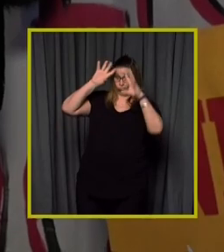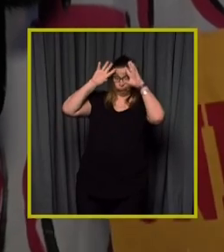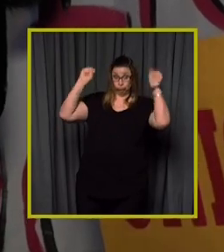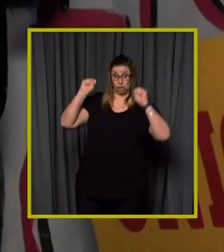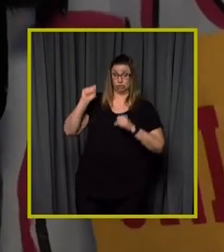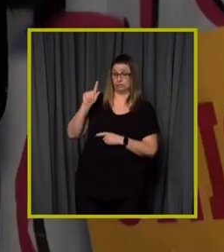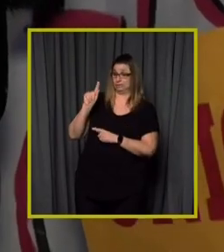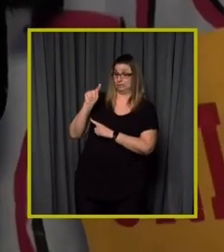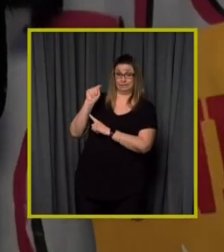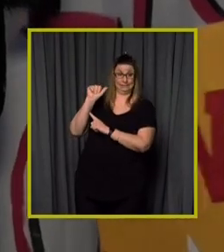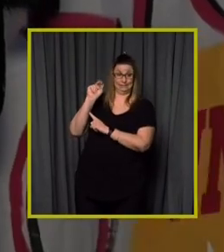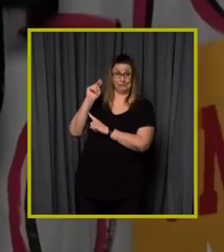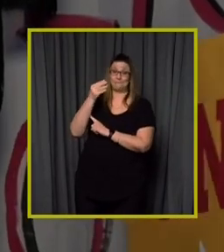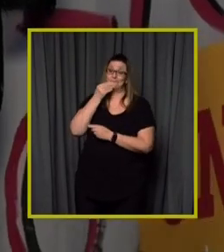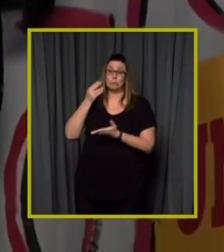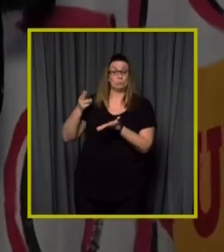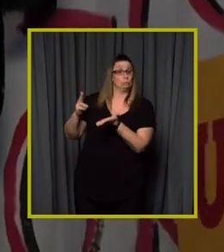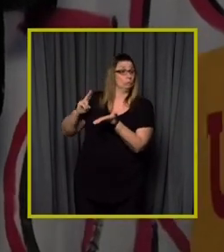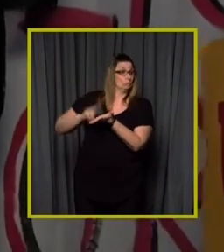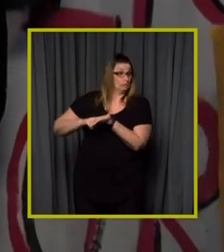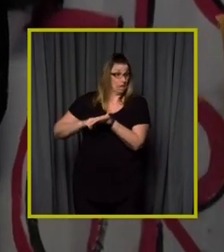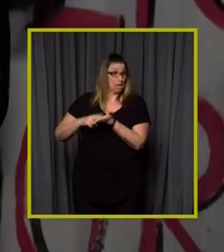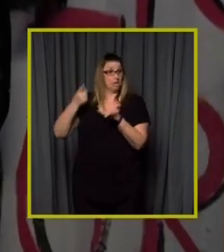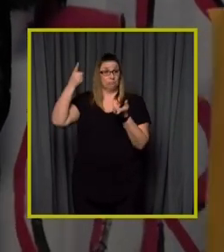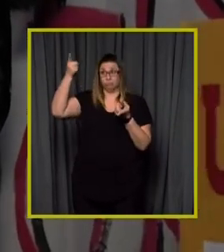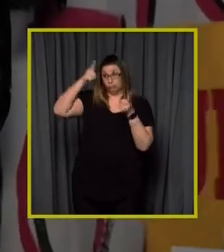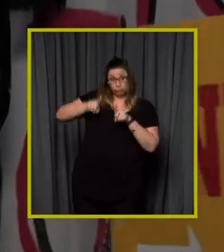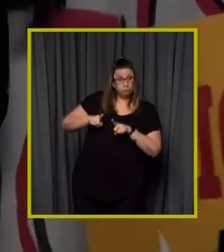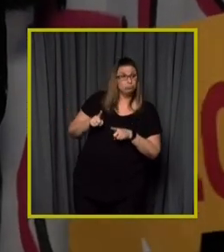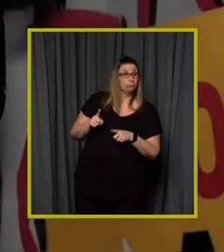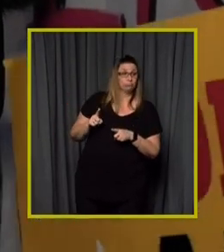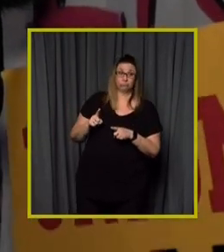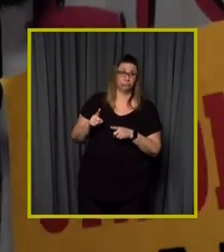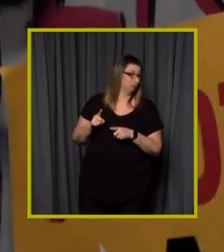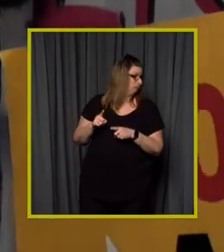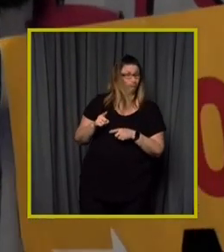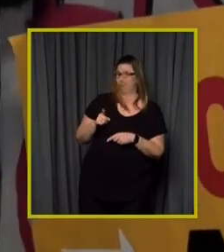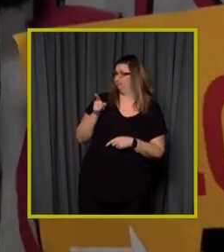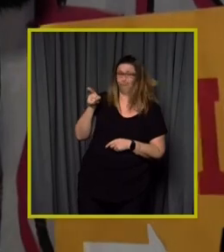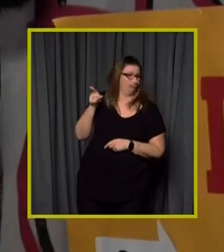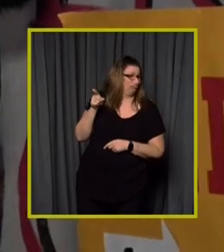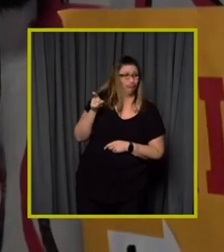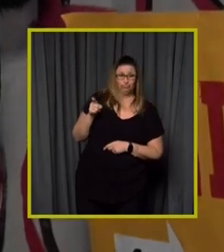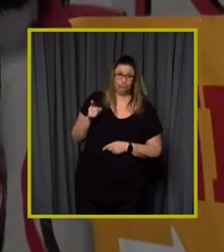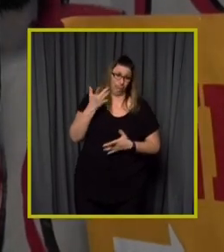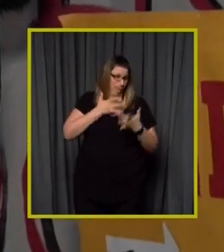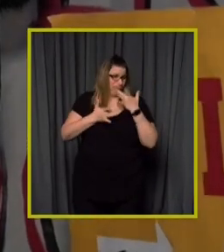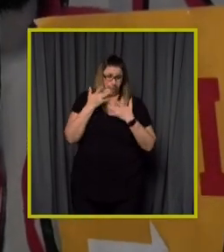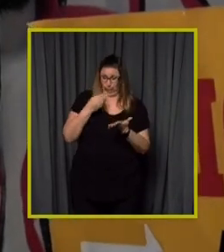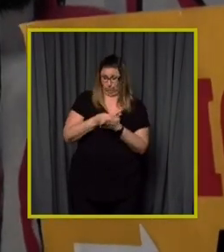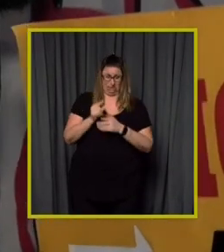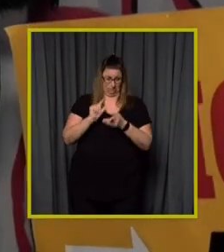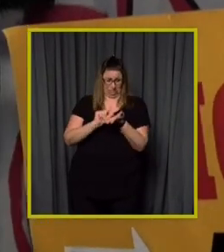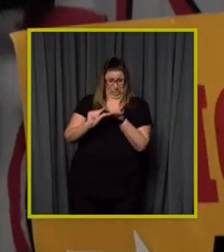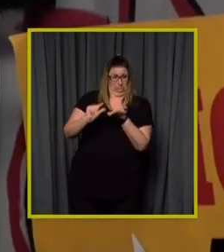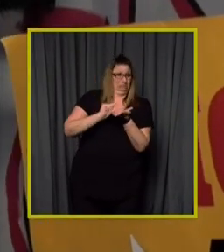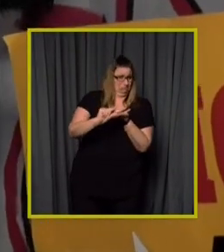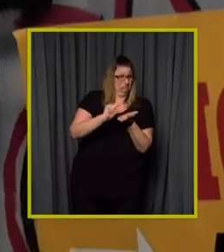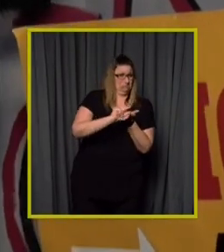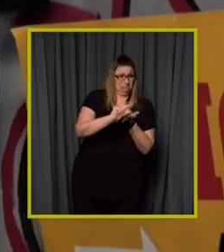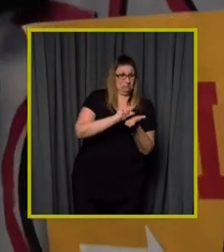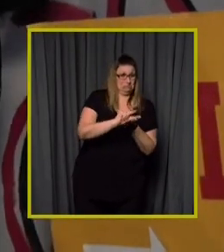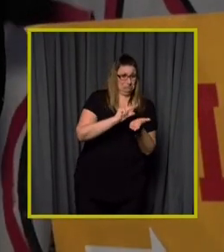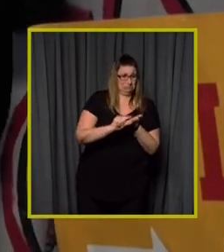an invisible poverty and a silent desperation as foreclosures loom and the blame